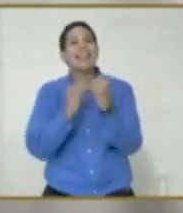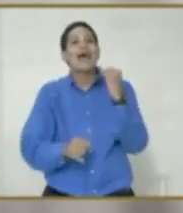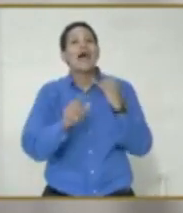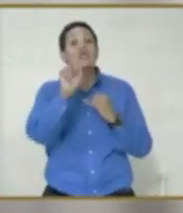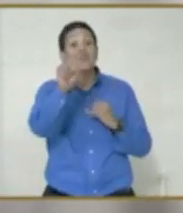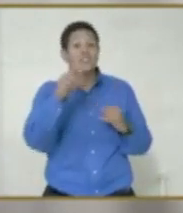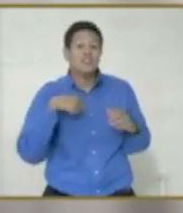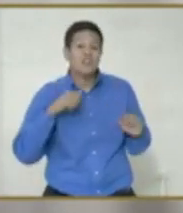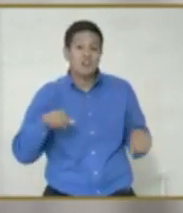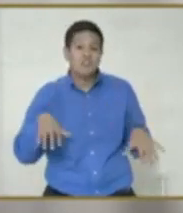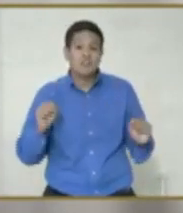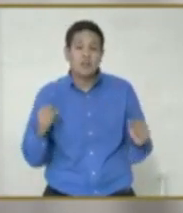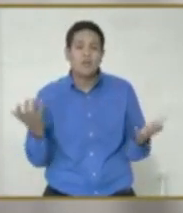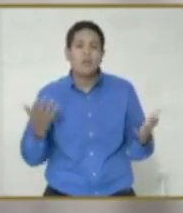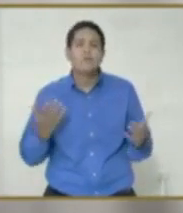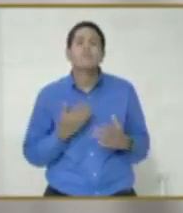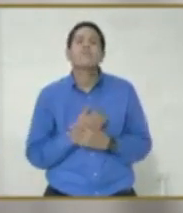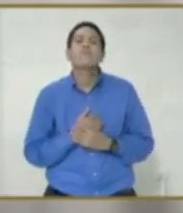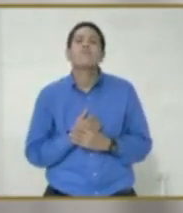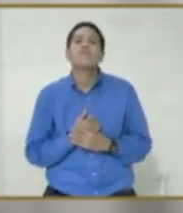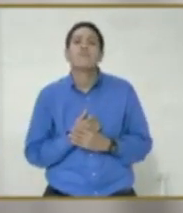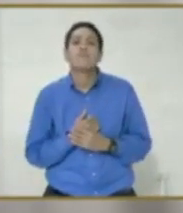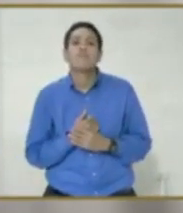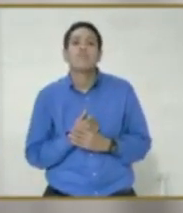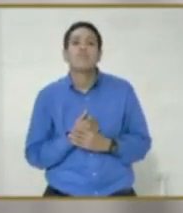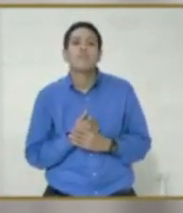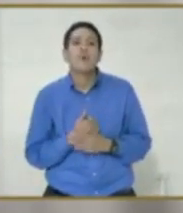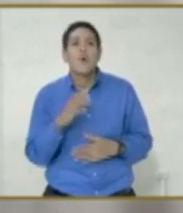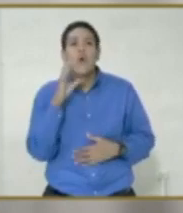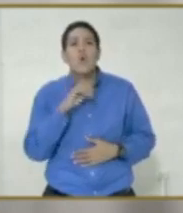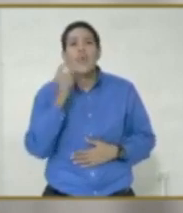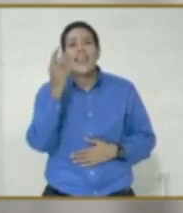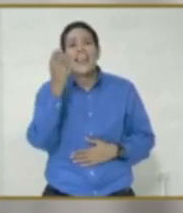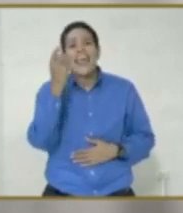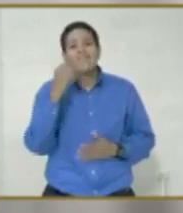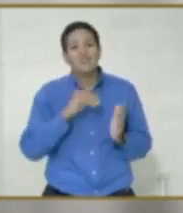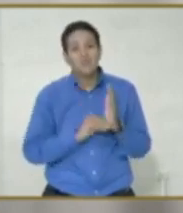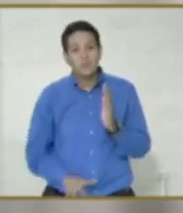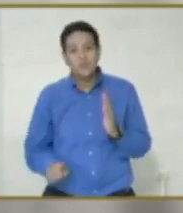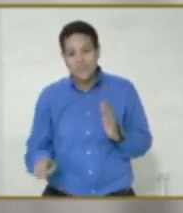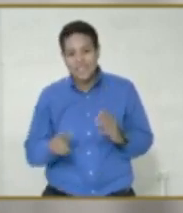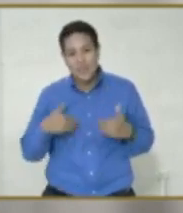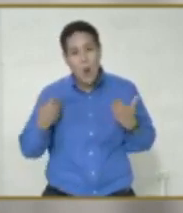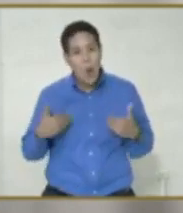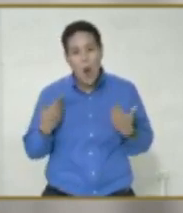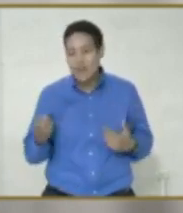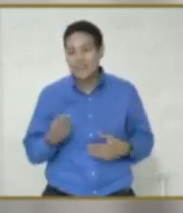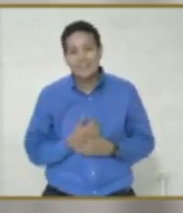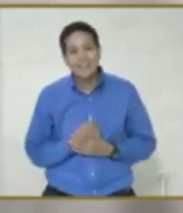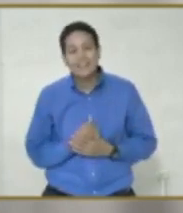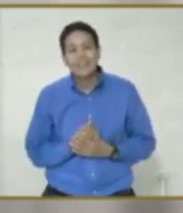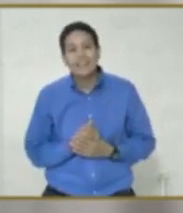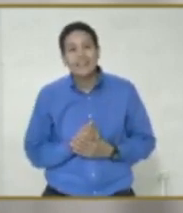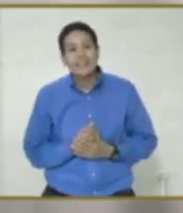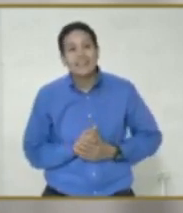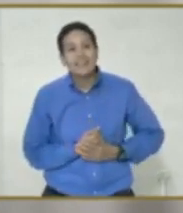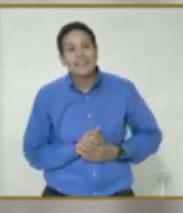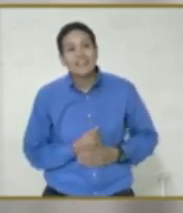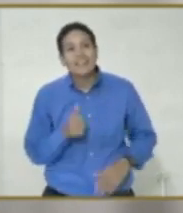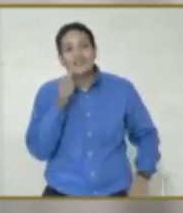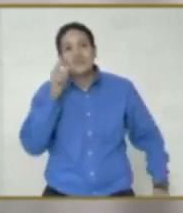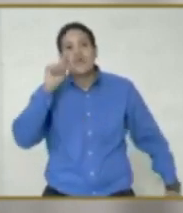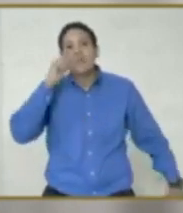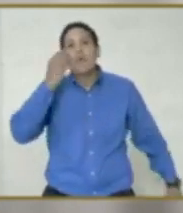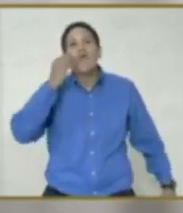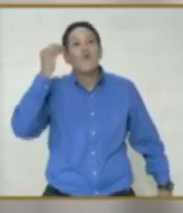from a young 11-year-old student who is, he says, bored at home